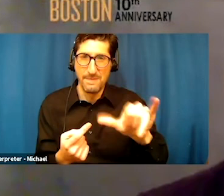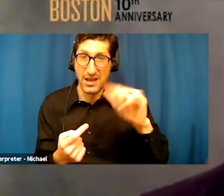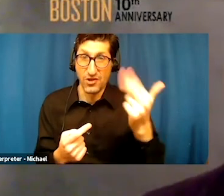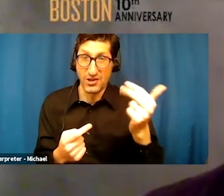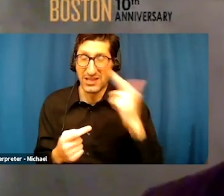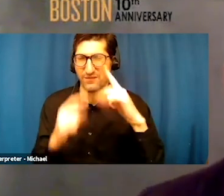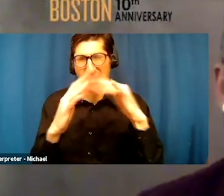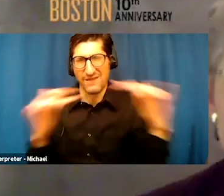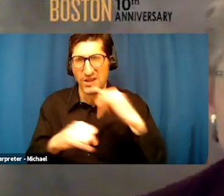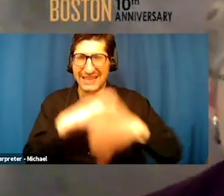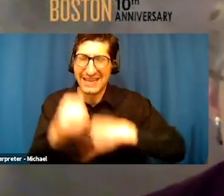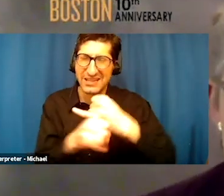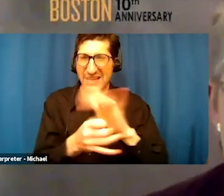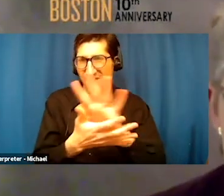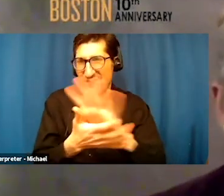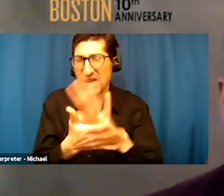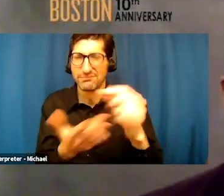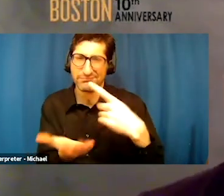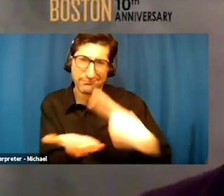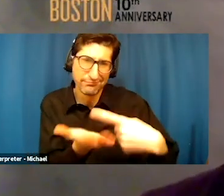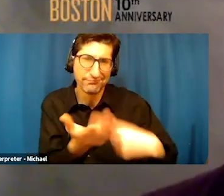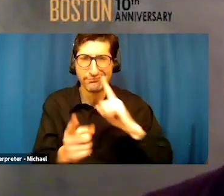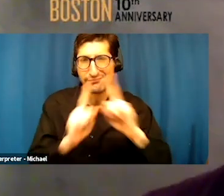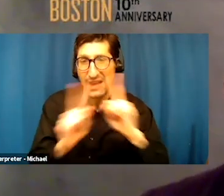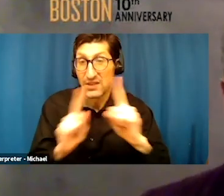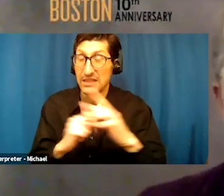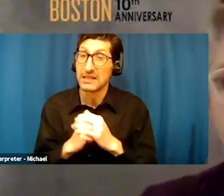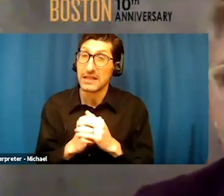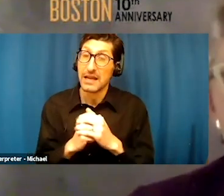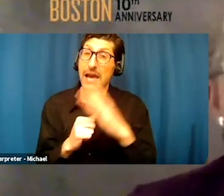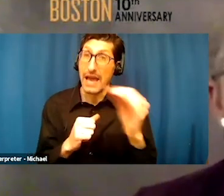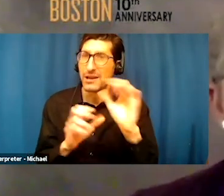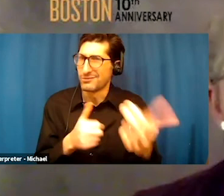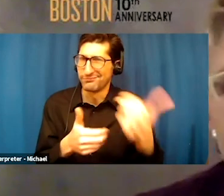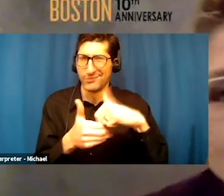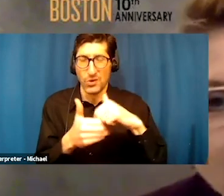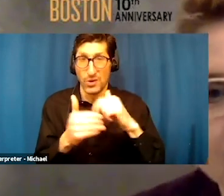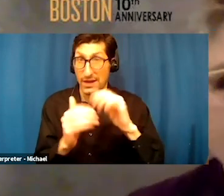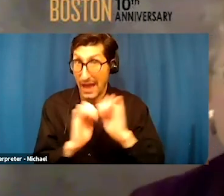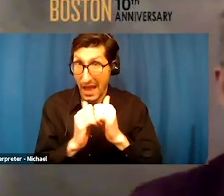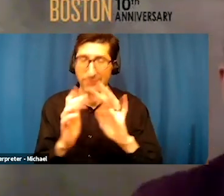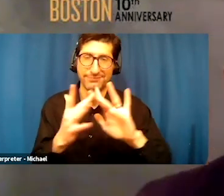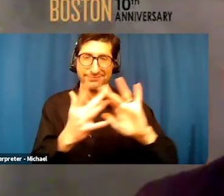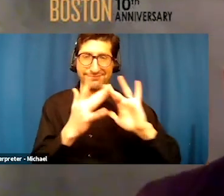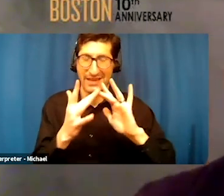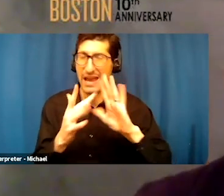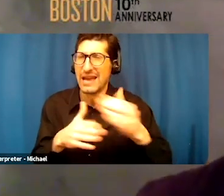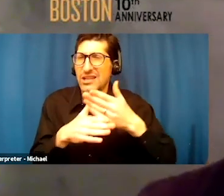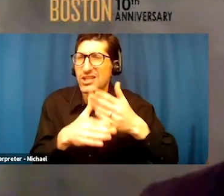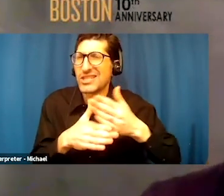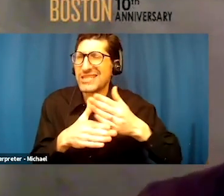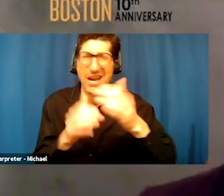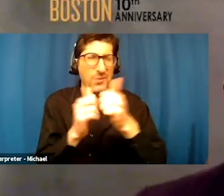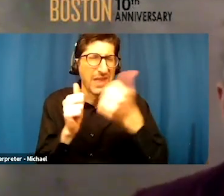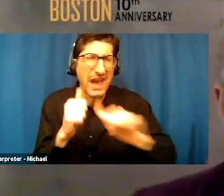program of films and life conversations. And you can do this with us online, um, and share the experience with anyone across the